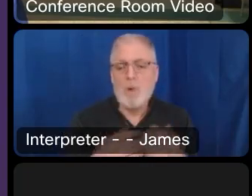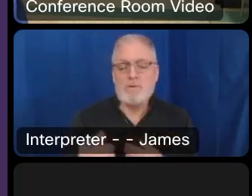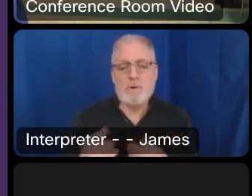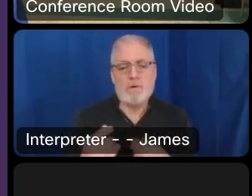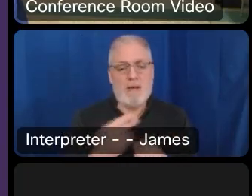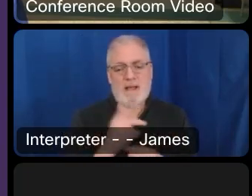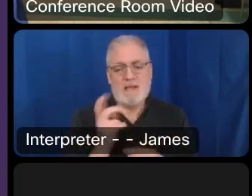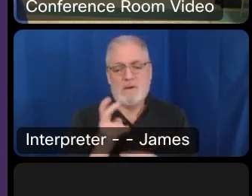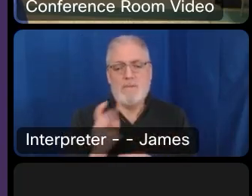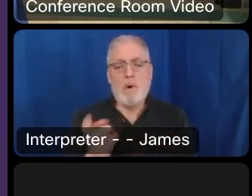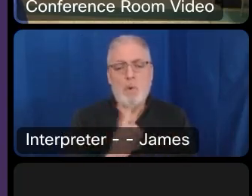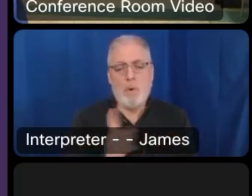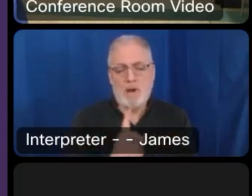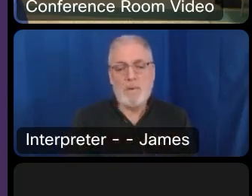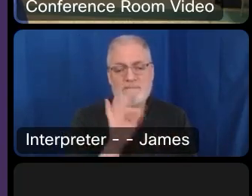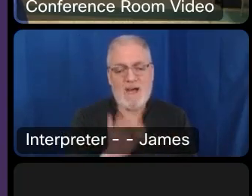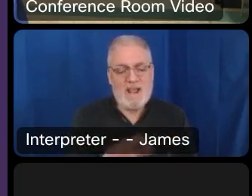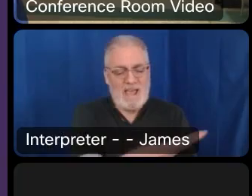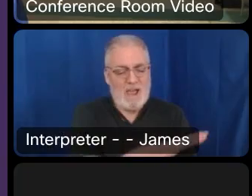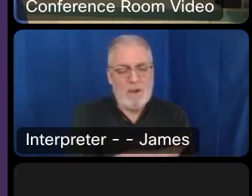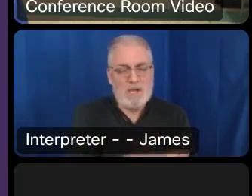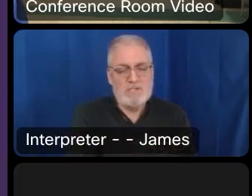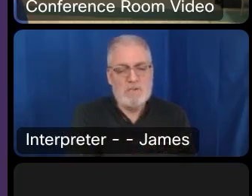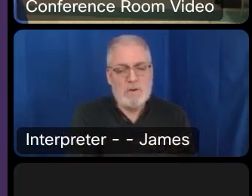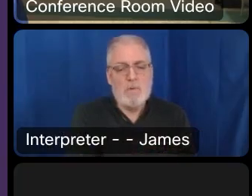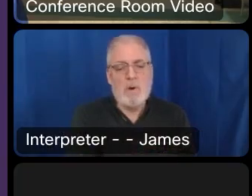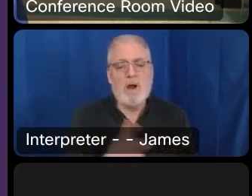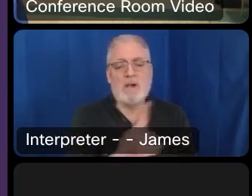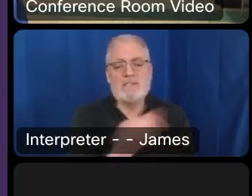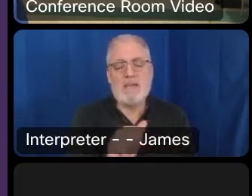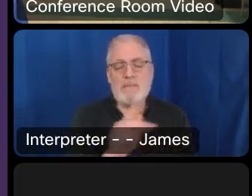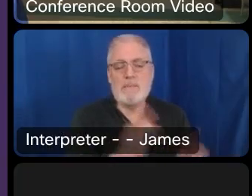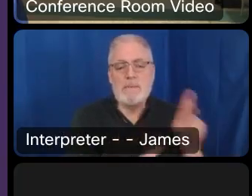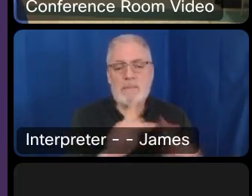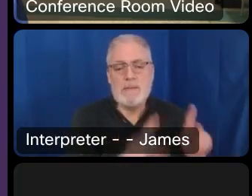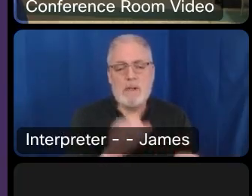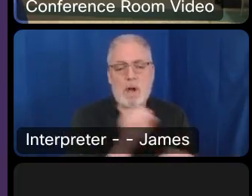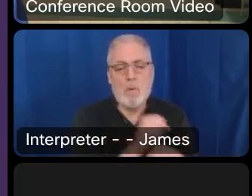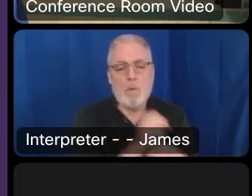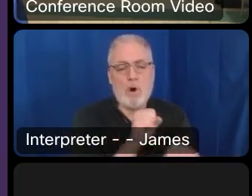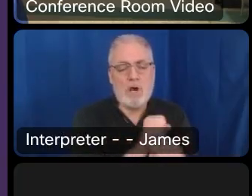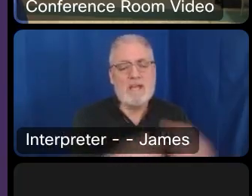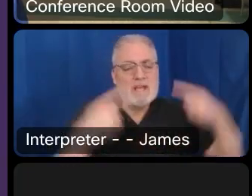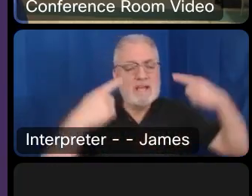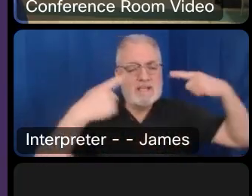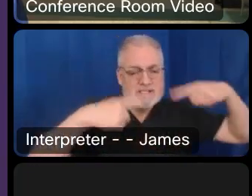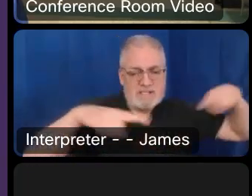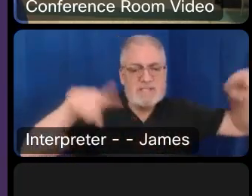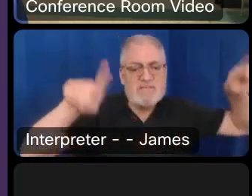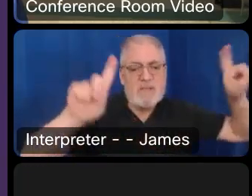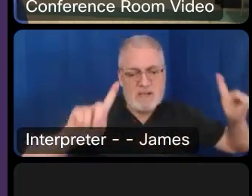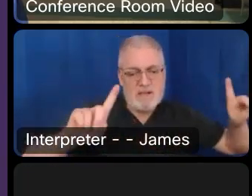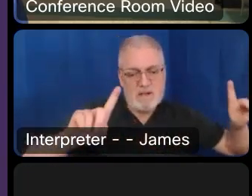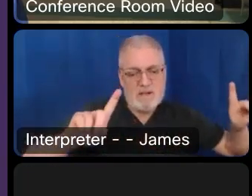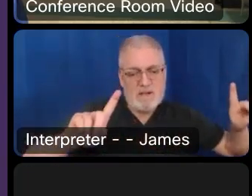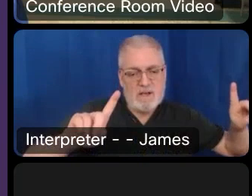where disabled people are working and successful, that we can bring other disabled people to show those people as a model of like, hey,